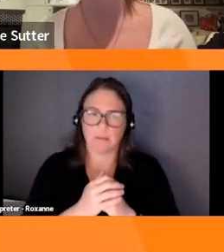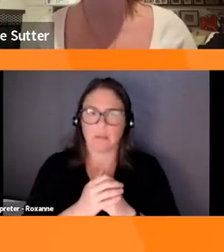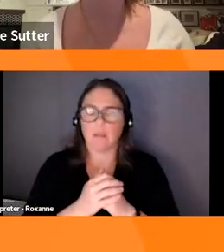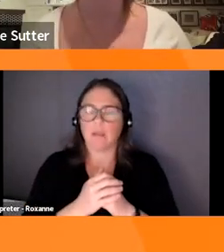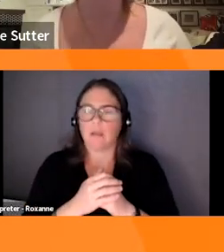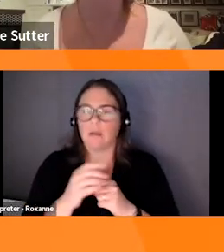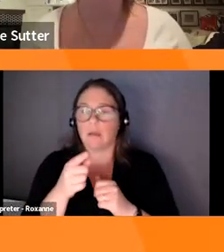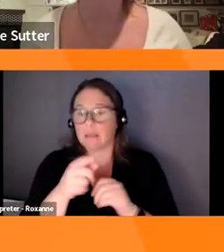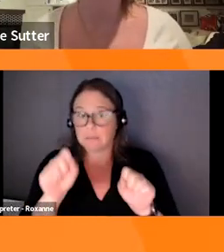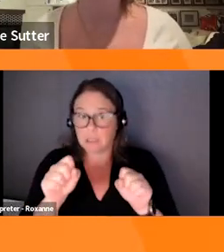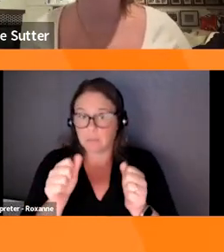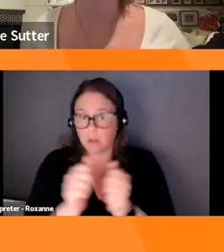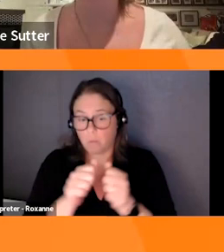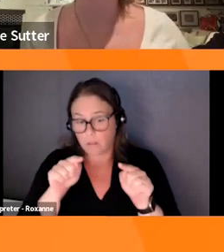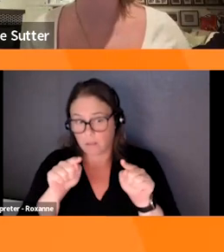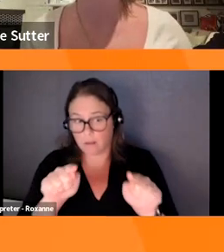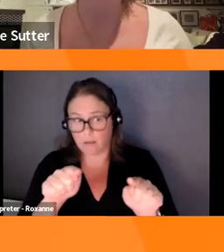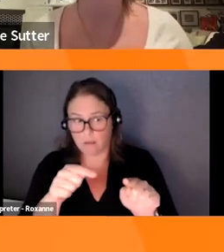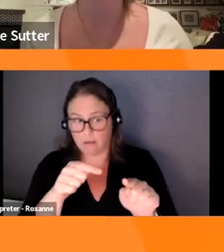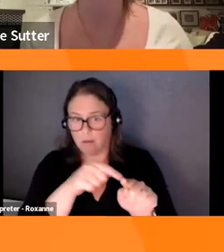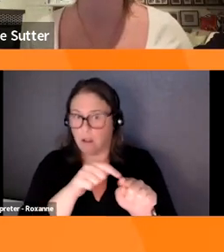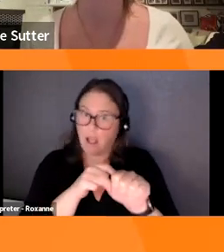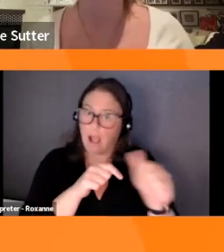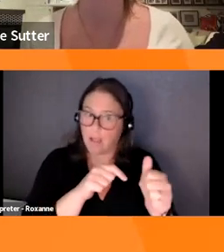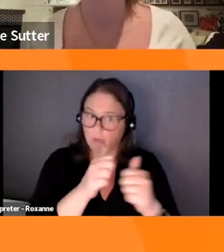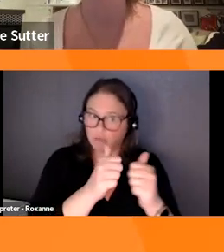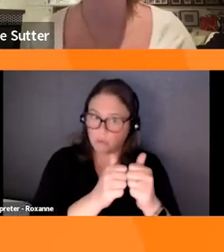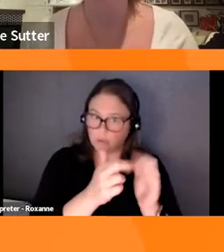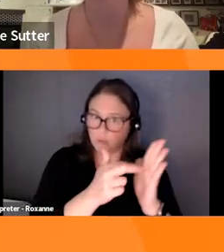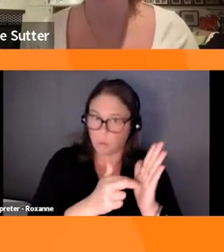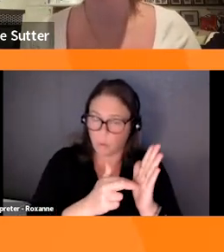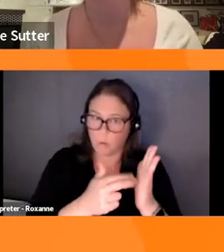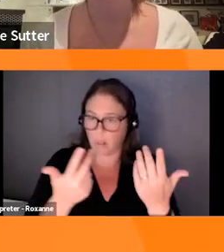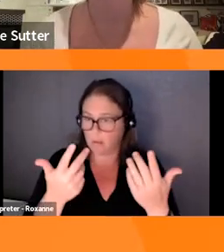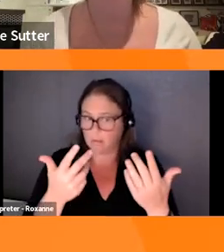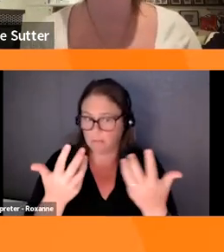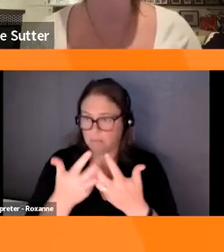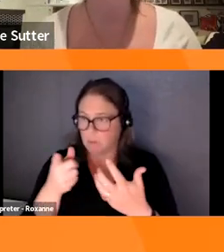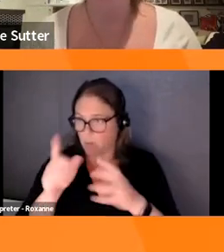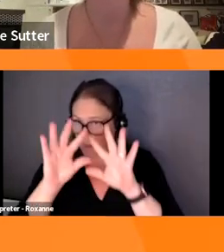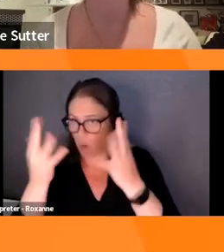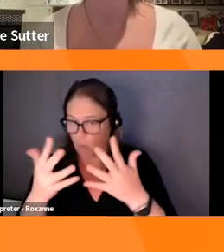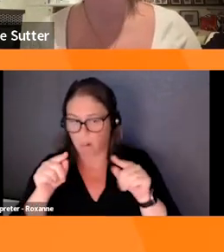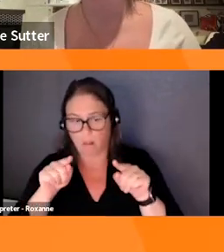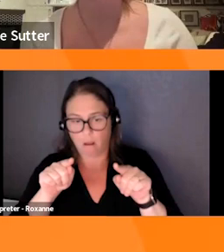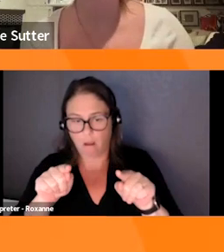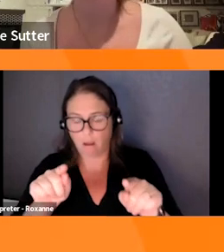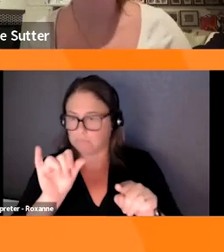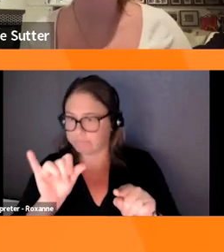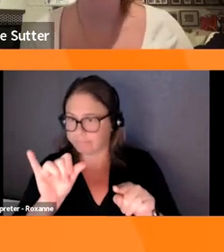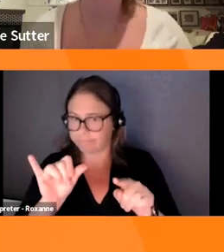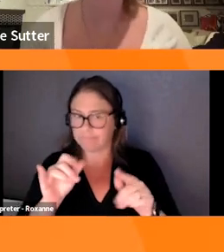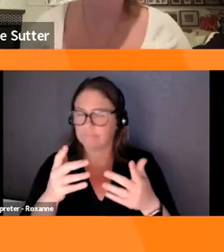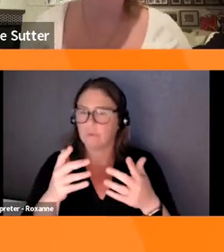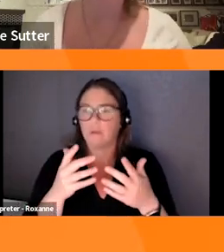framework, or to benchmark against to show your impact on an even larger scale. In all of the above, each